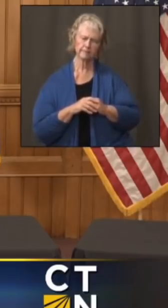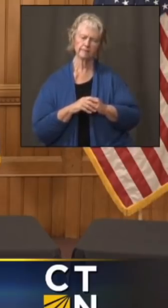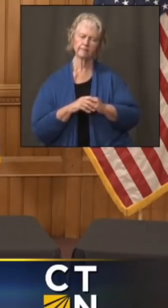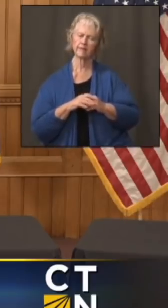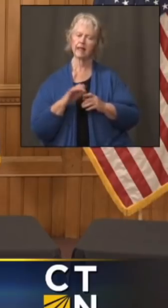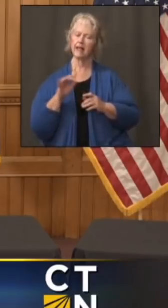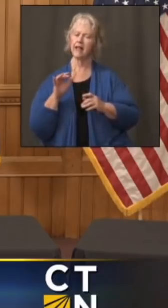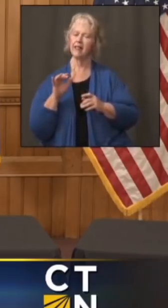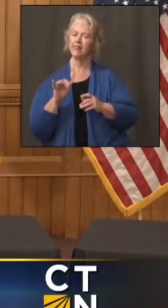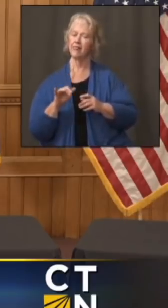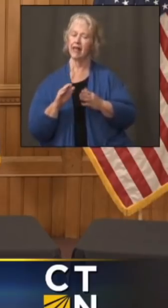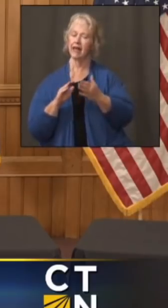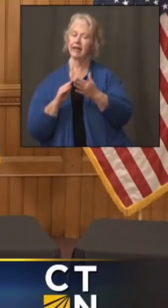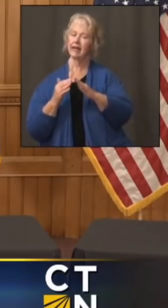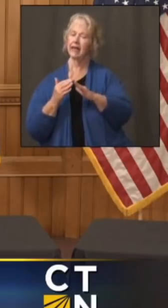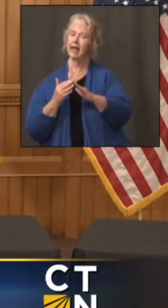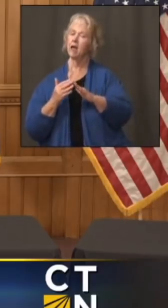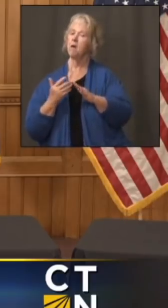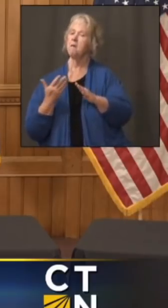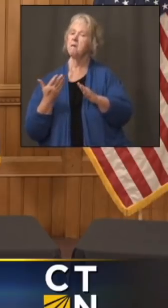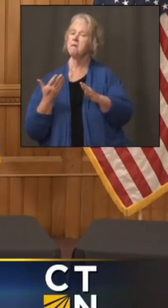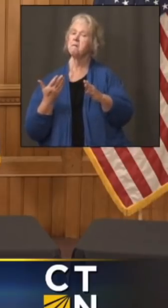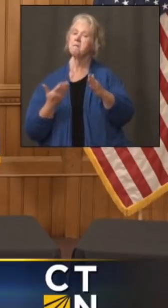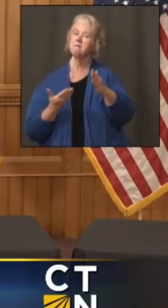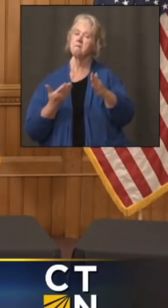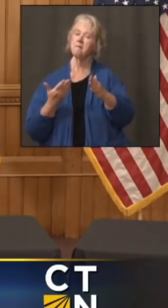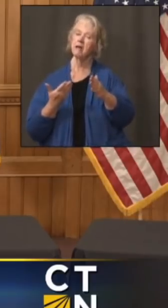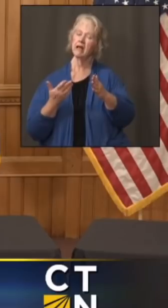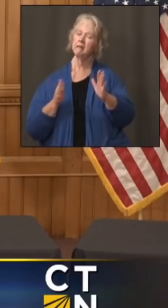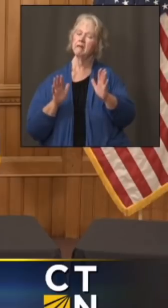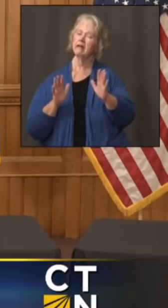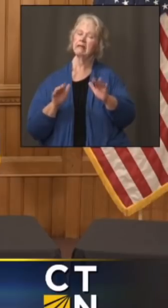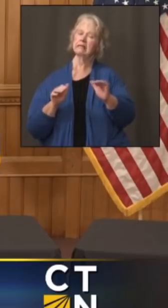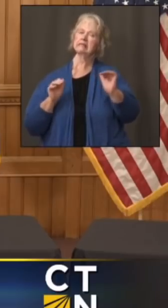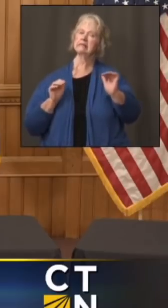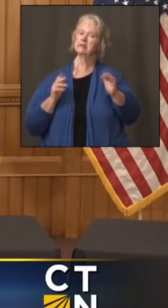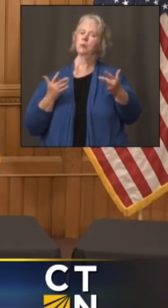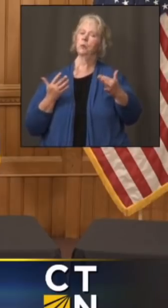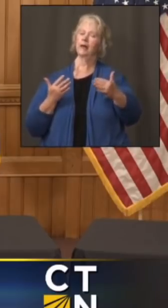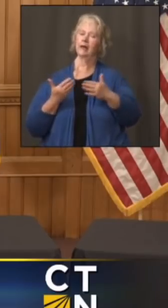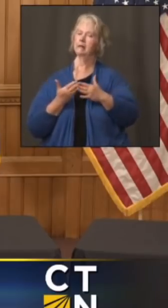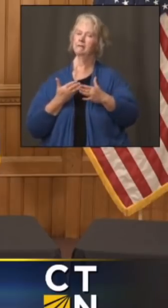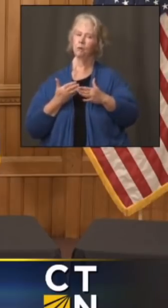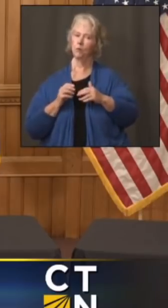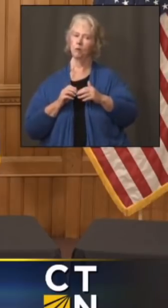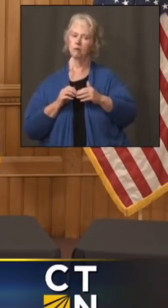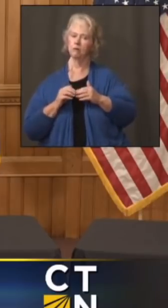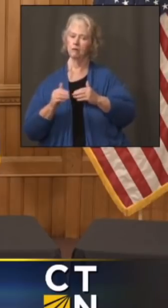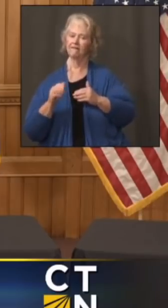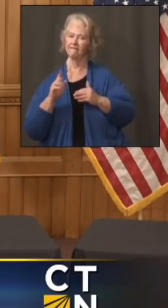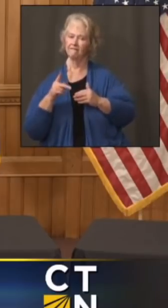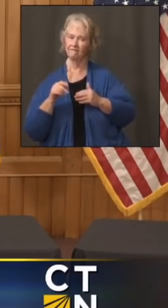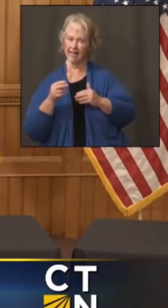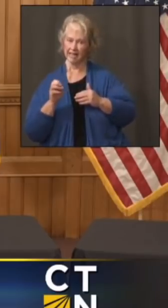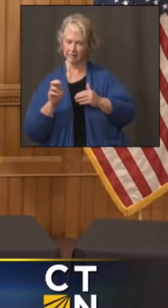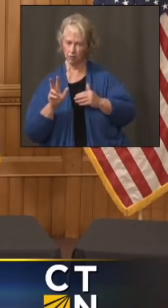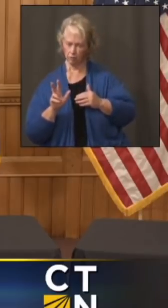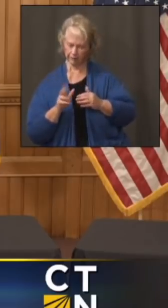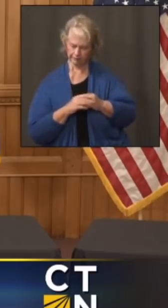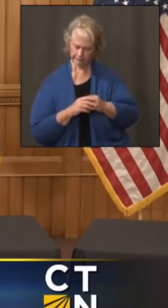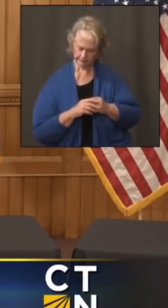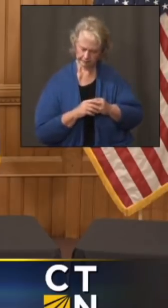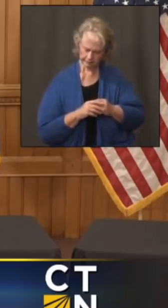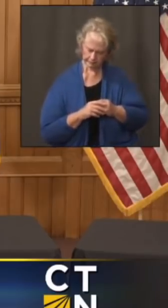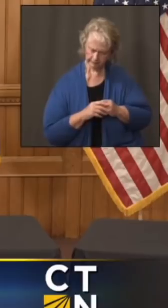to opt out of phase 3. Just to be clear, if you're going